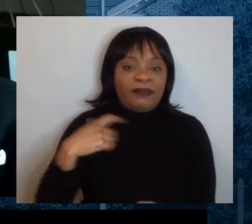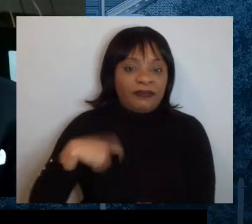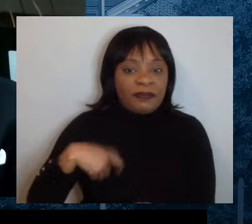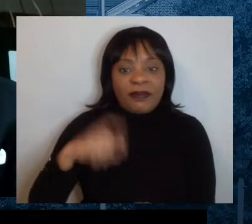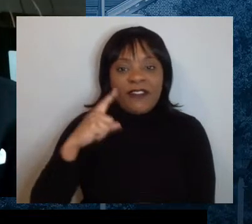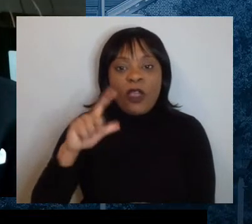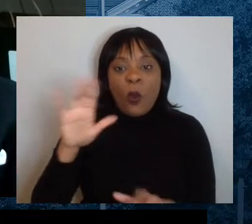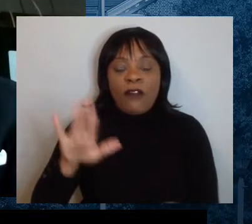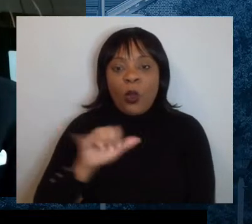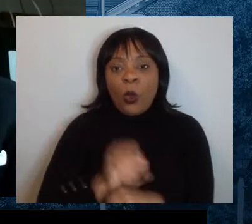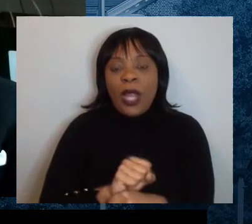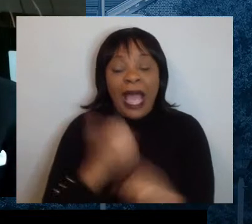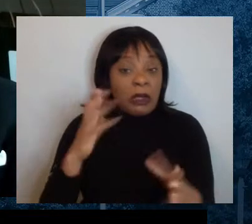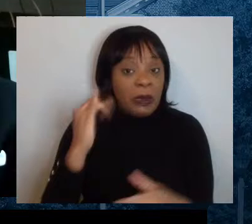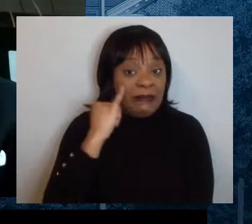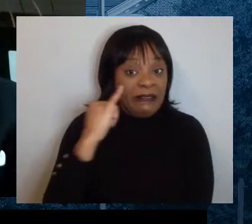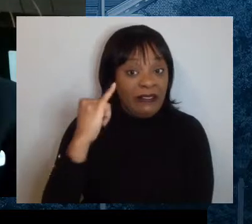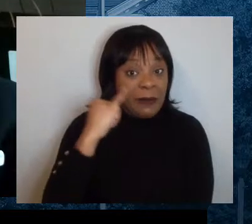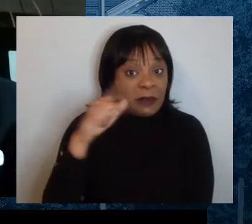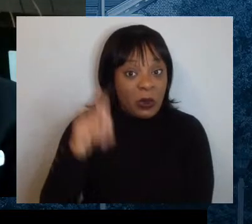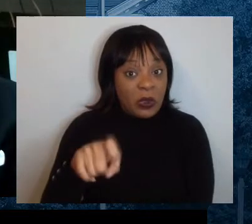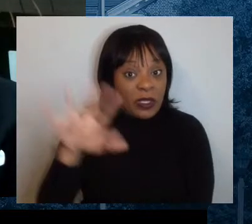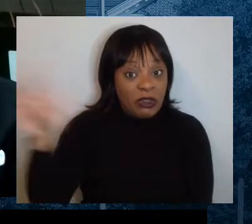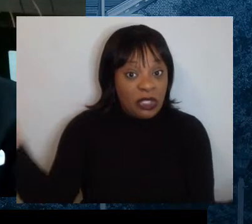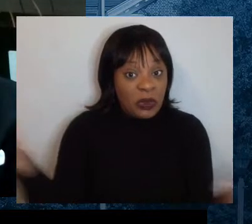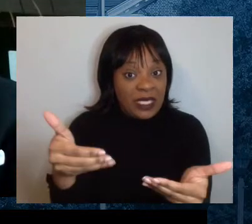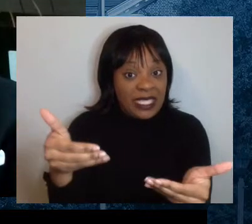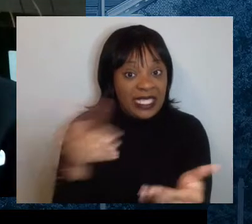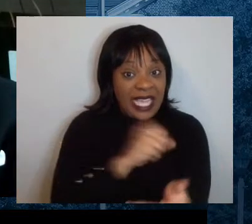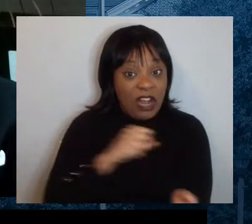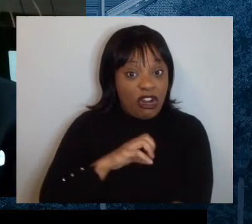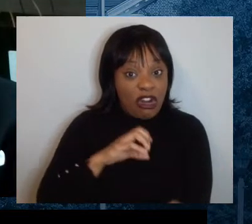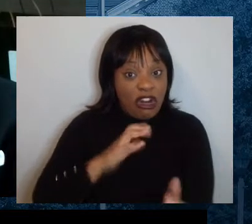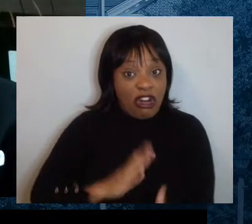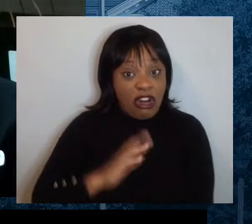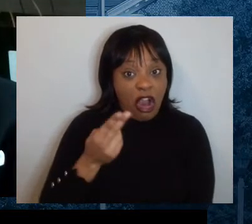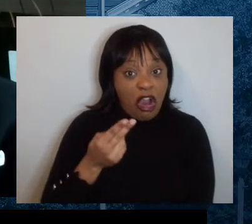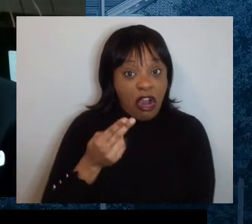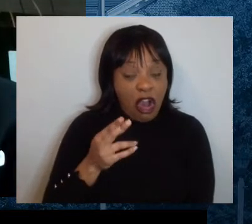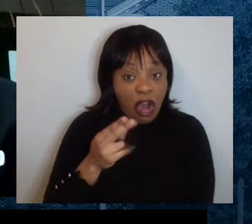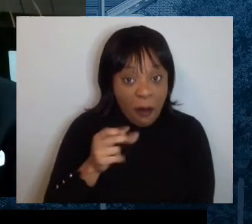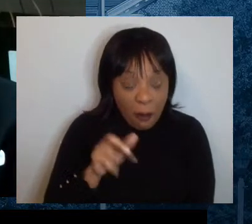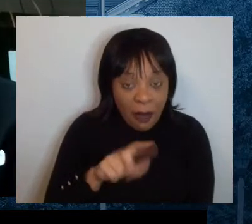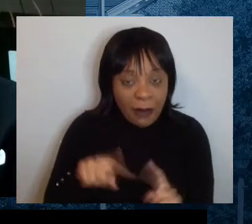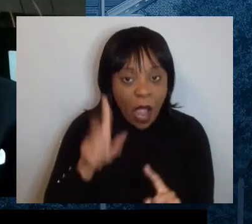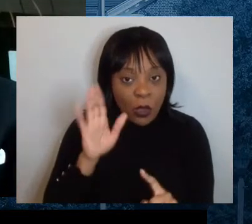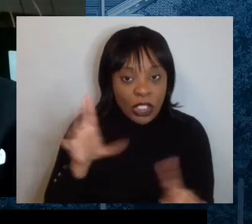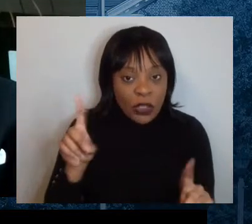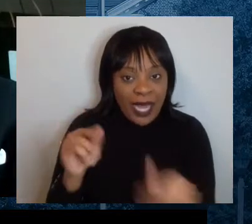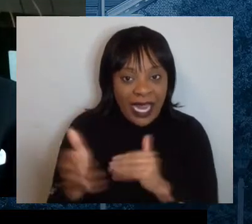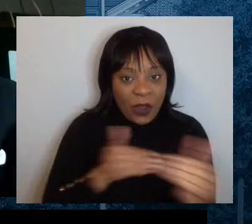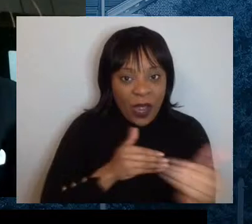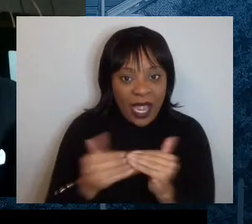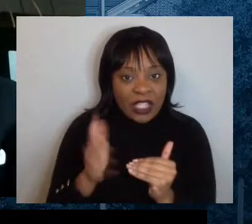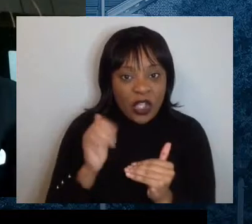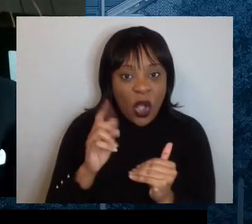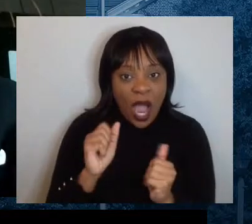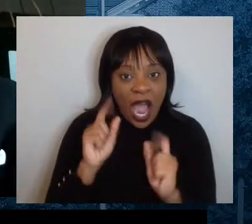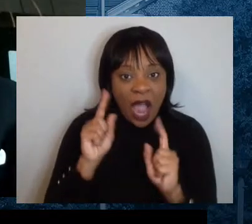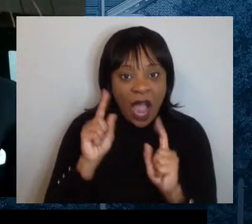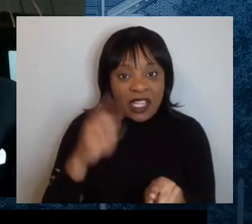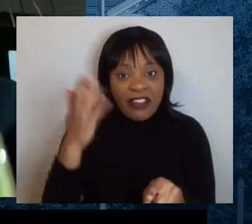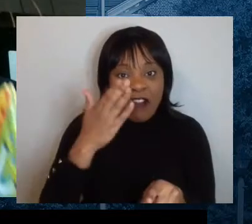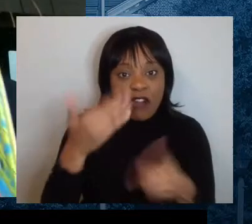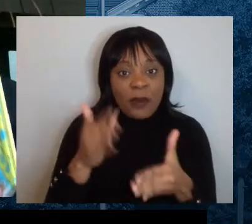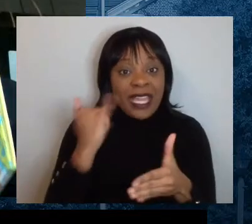whether I'm supposed to introduce Senator Carper, but I'm going to do it anyway. So I went into the front room. If you haven't been in the